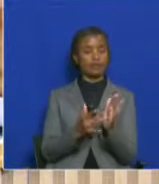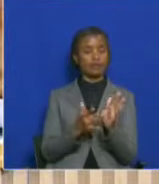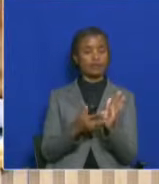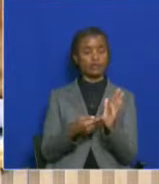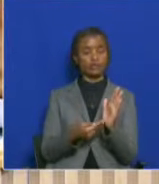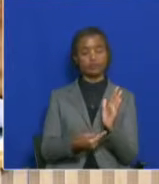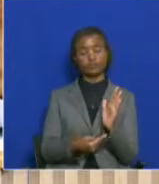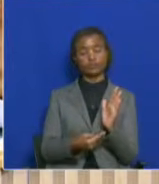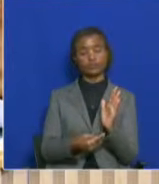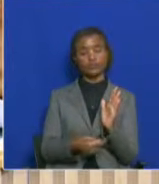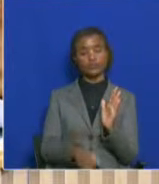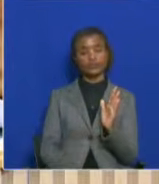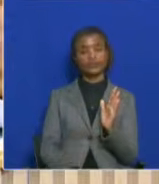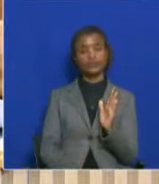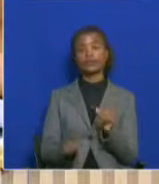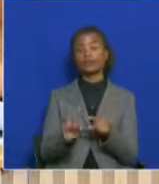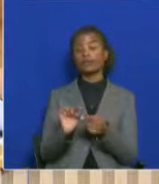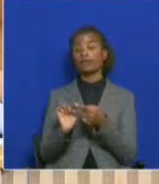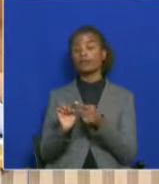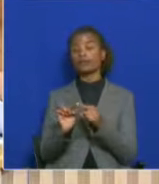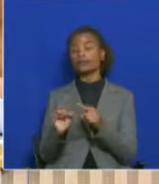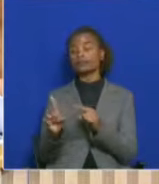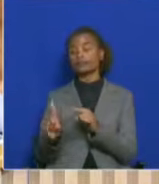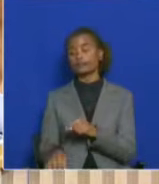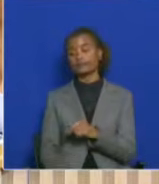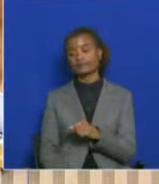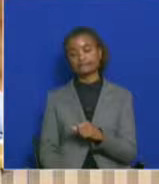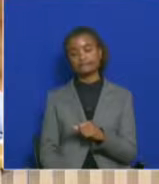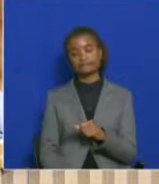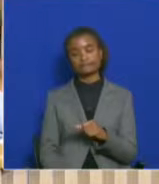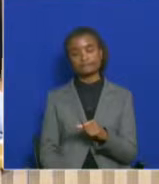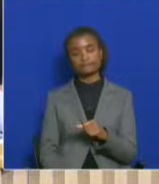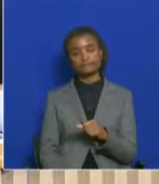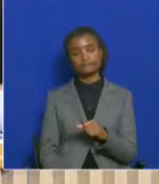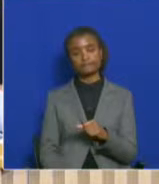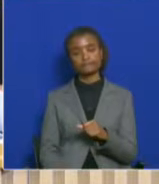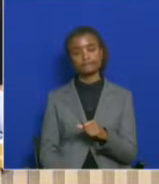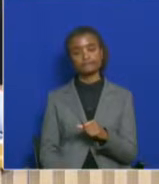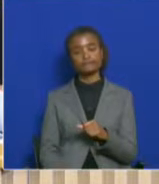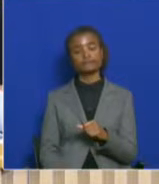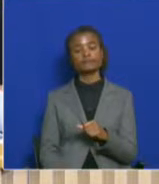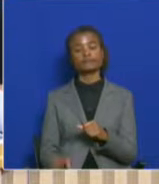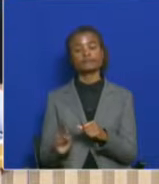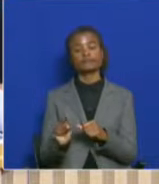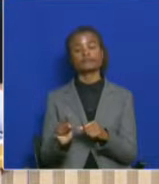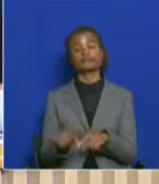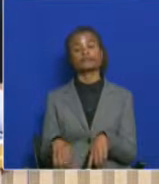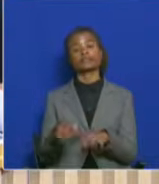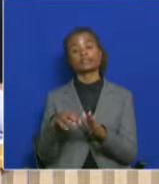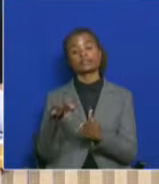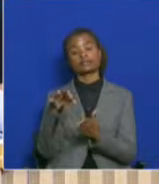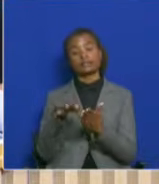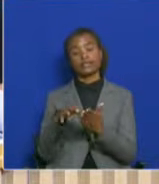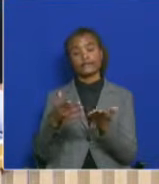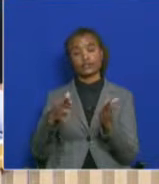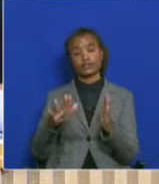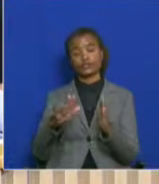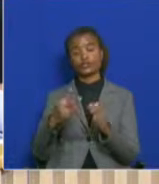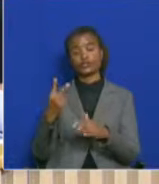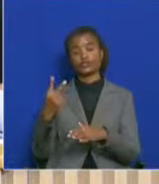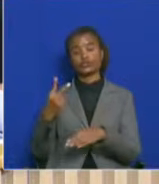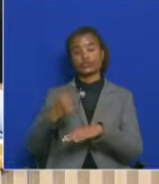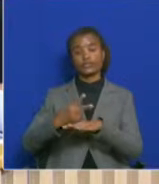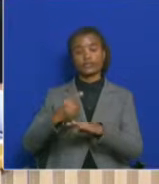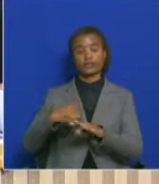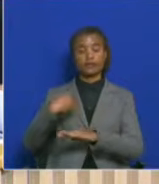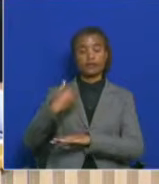point here is that 2 days after this is signed, it's forwarded by General